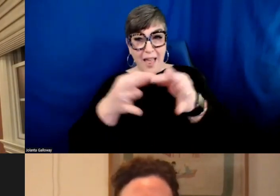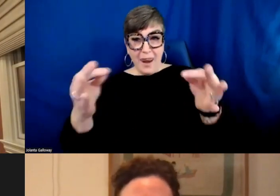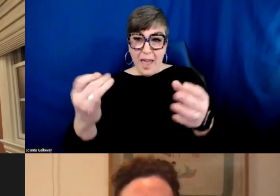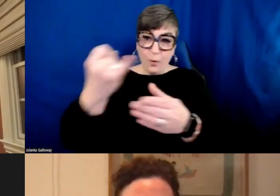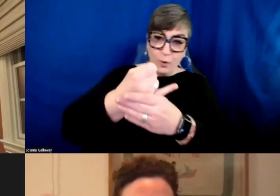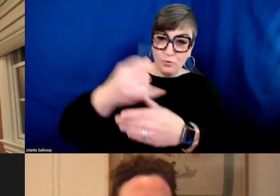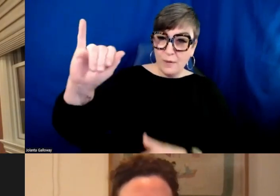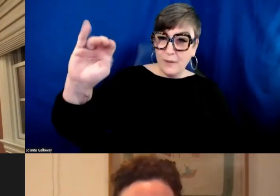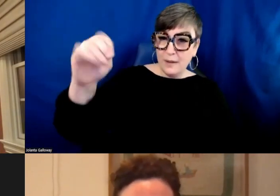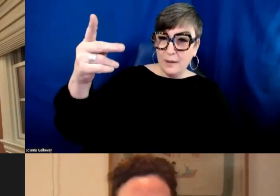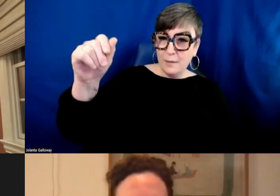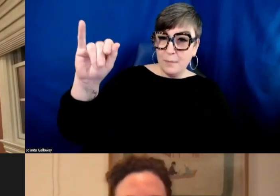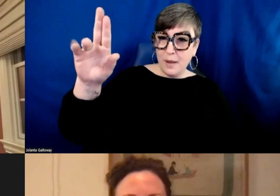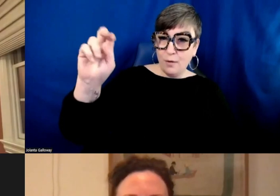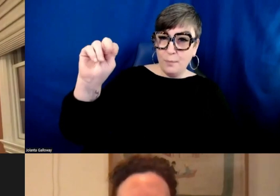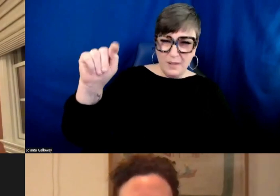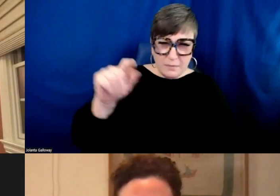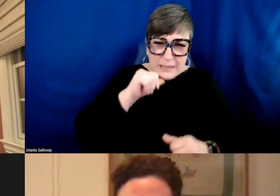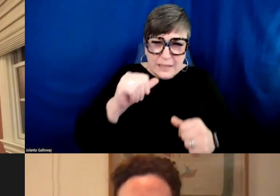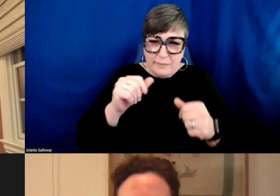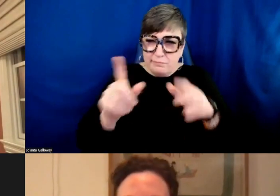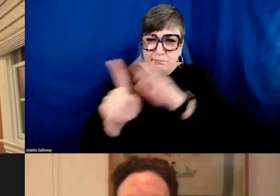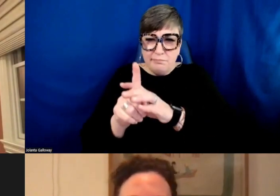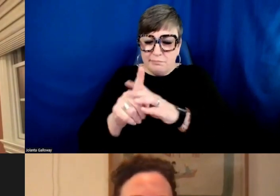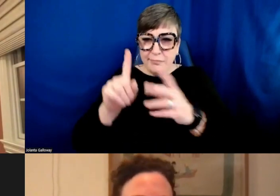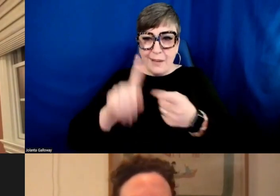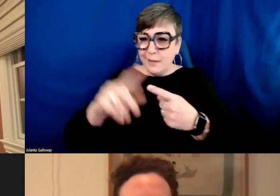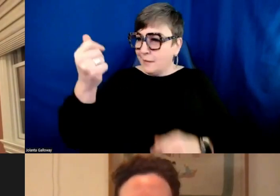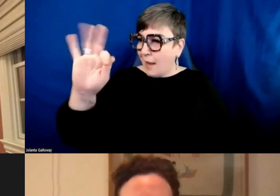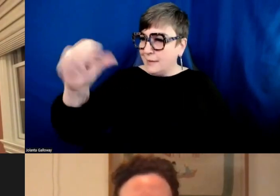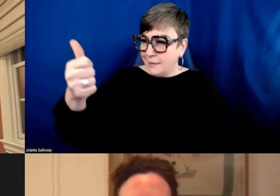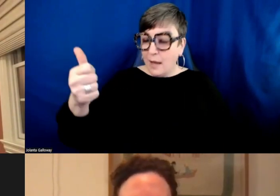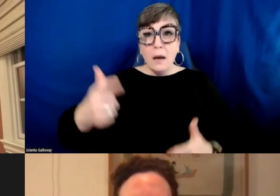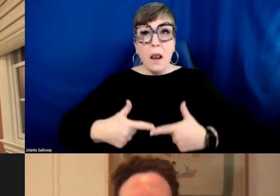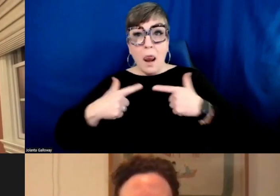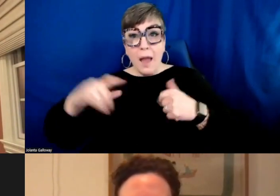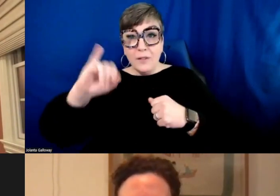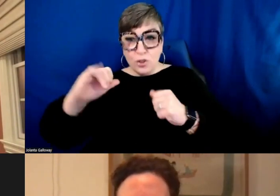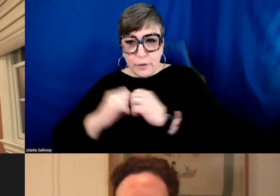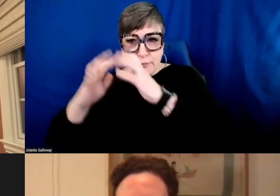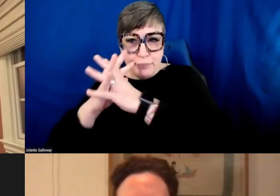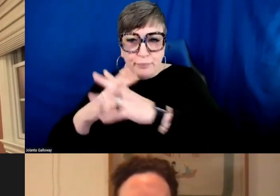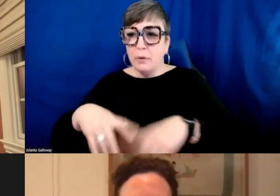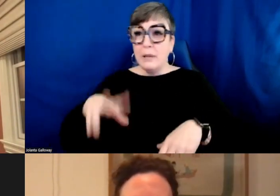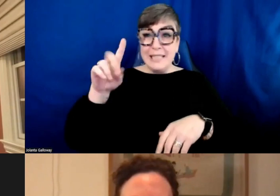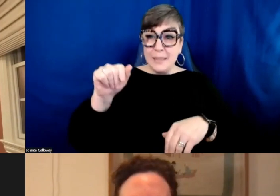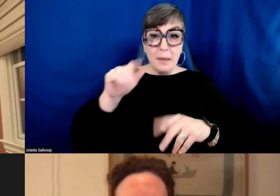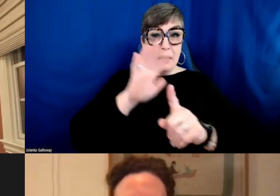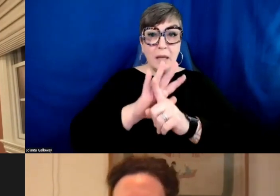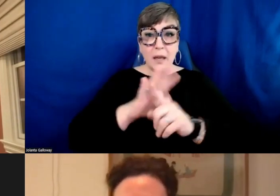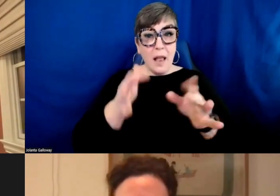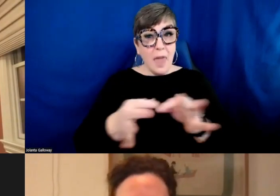until the 1910s and beyond because of the life insurance industry. The language of disability didn't become popularized until